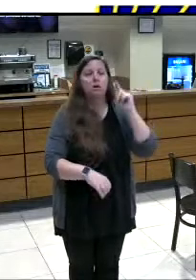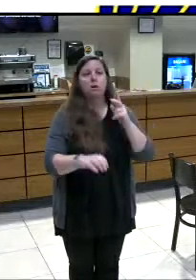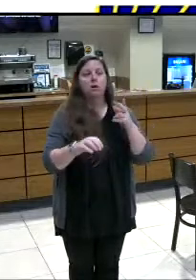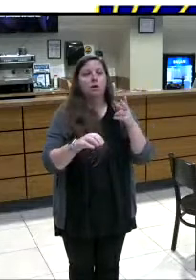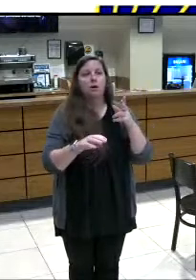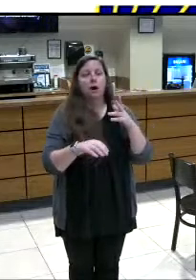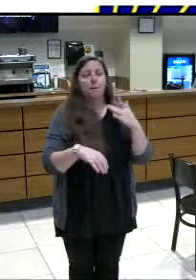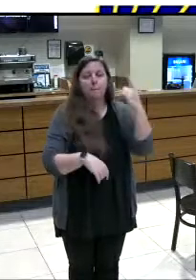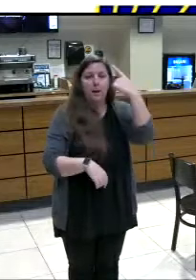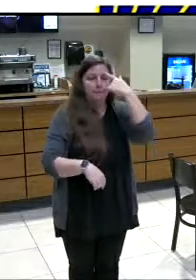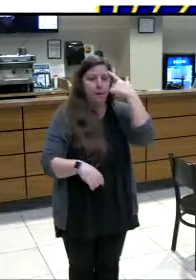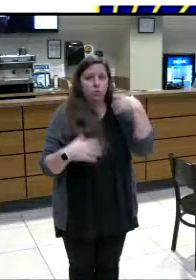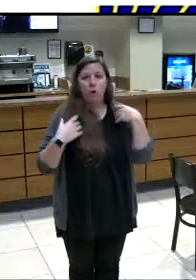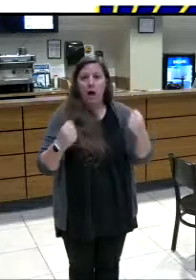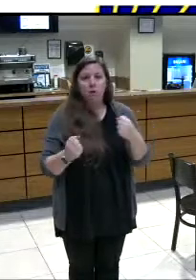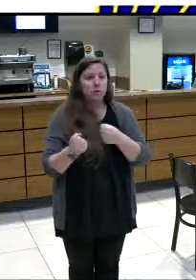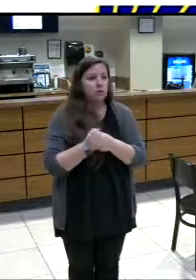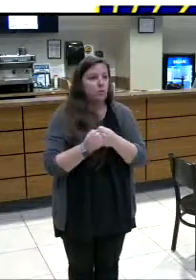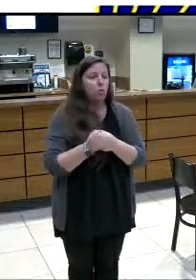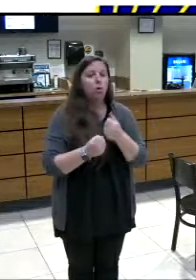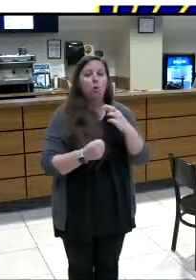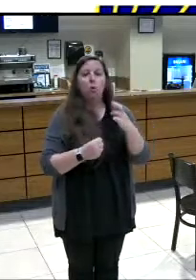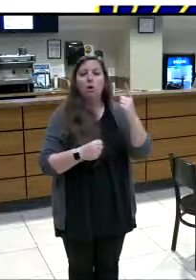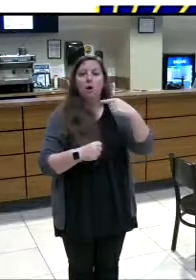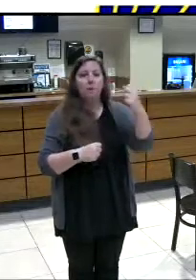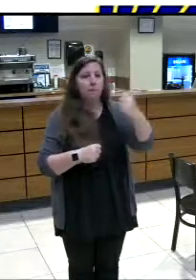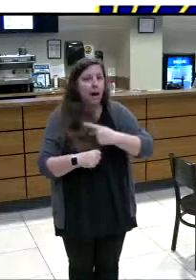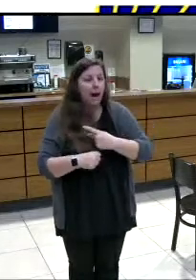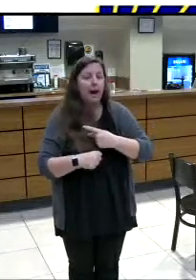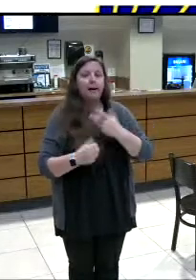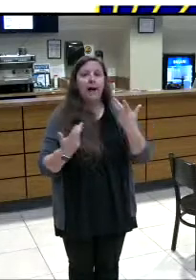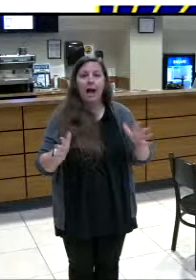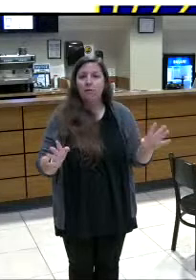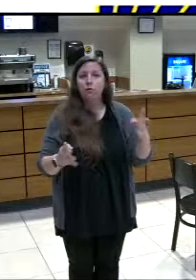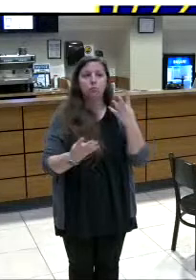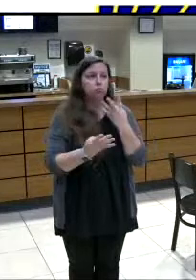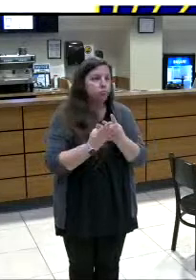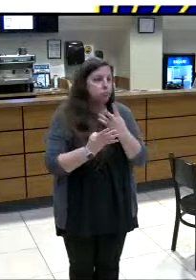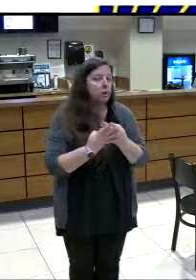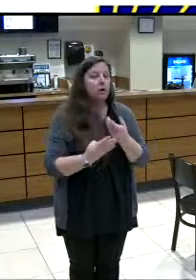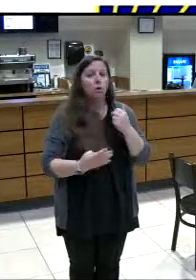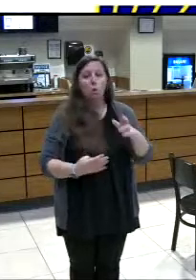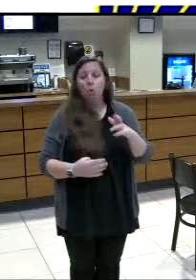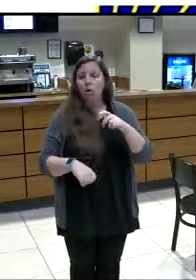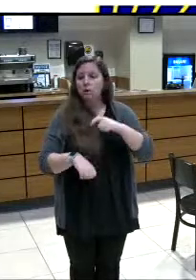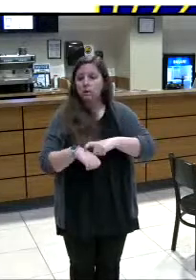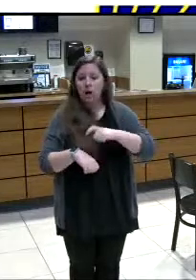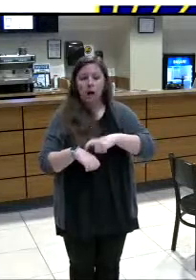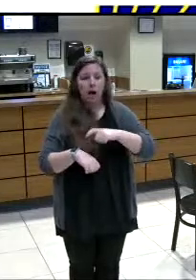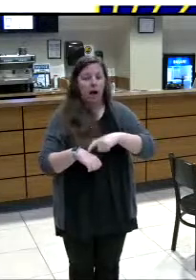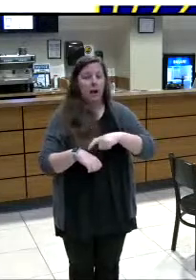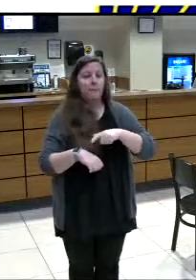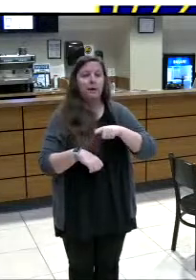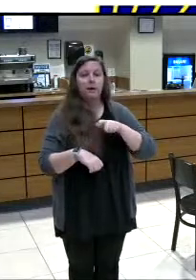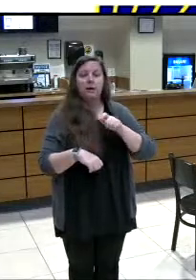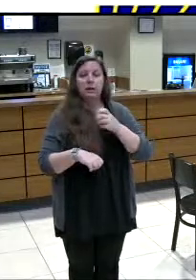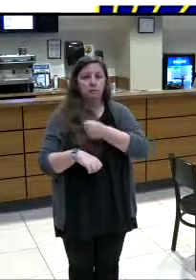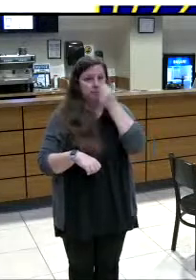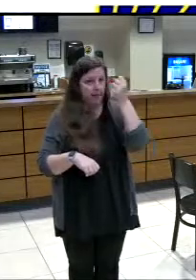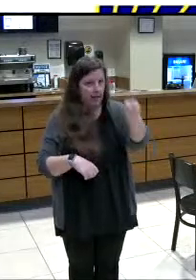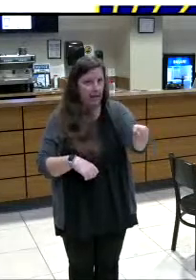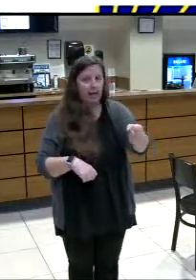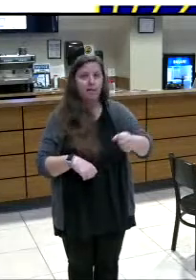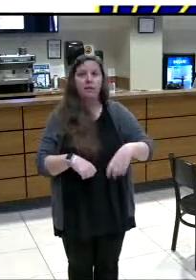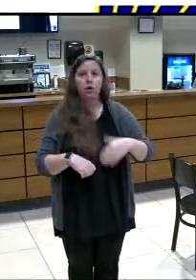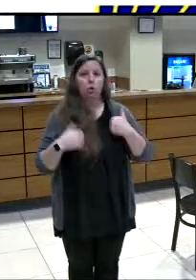school setting from a brief incarceration or time spent at the Regional Youth Detention Center.